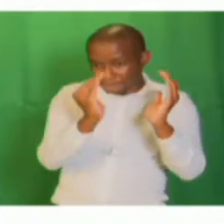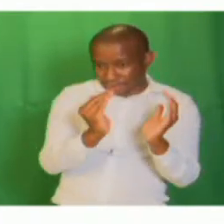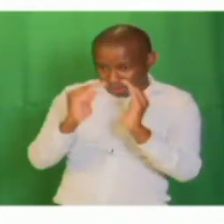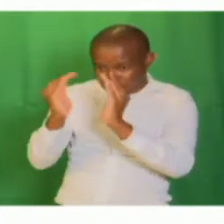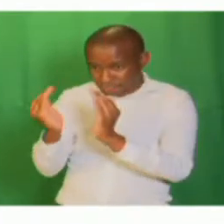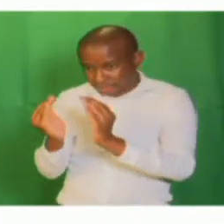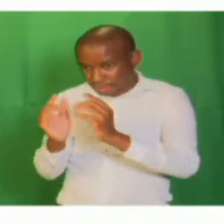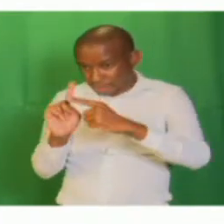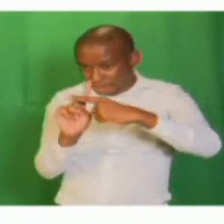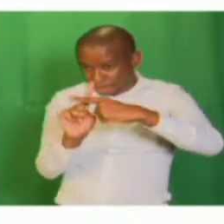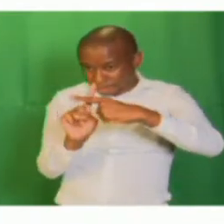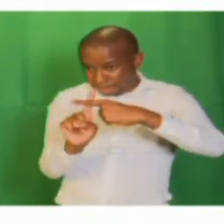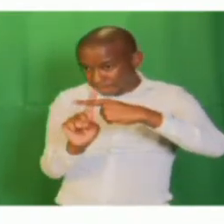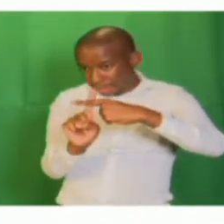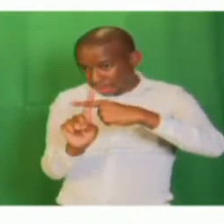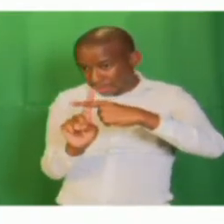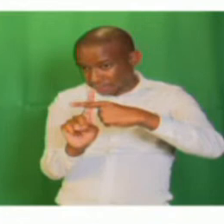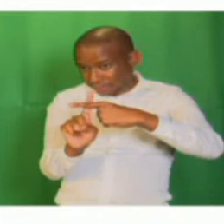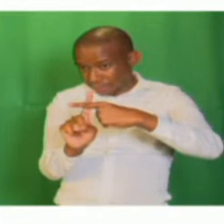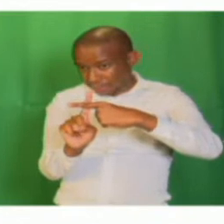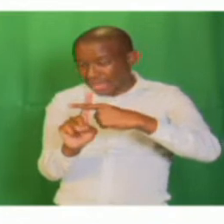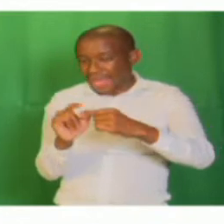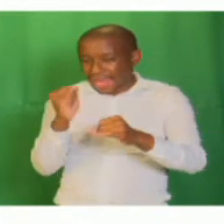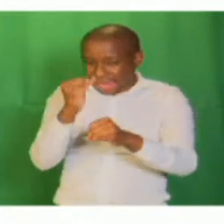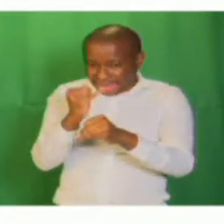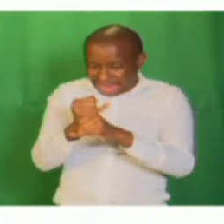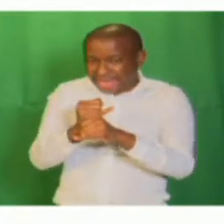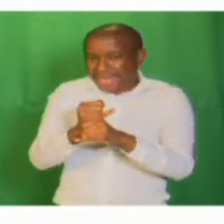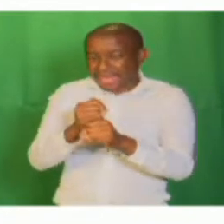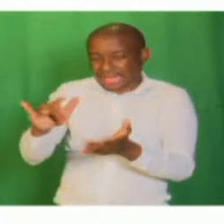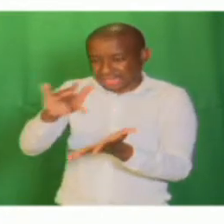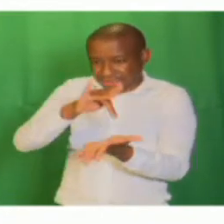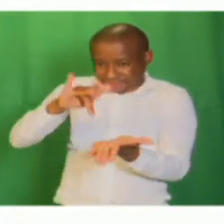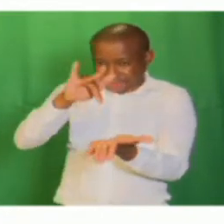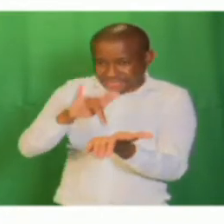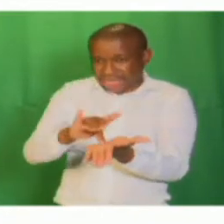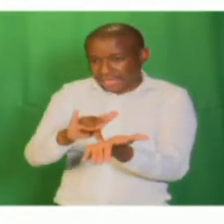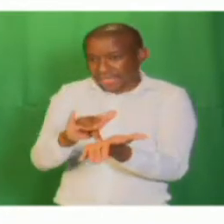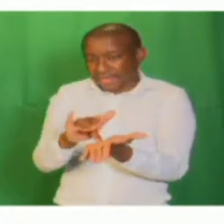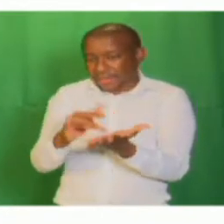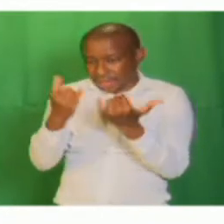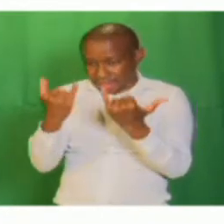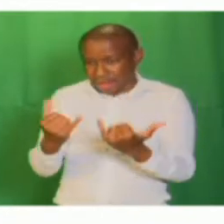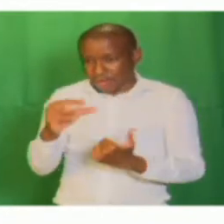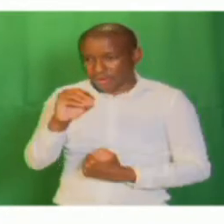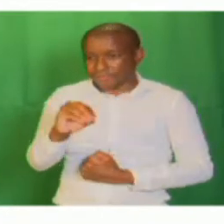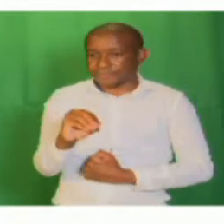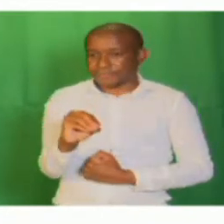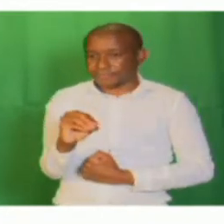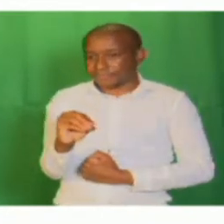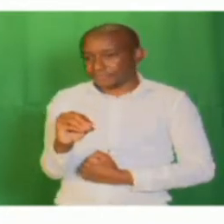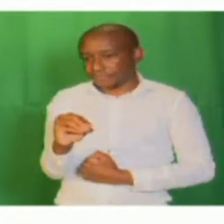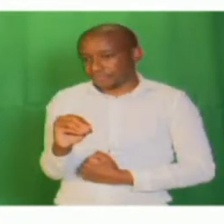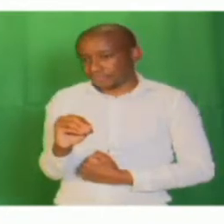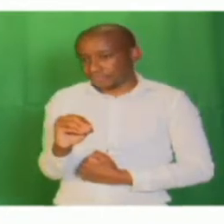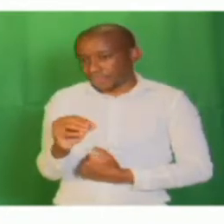the addition sign here is going to come in between the two number sentences that we have. That is why we have 7